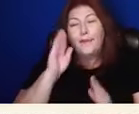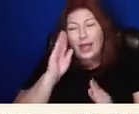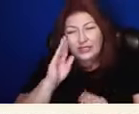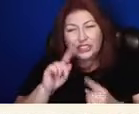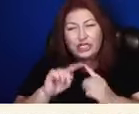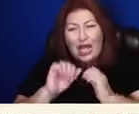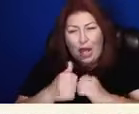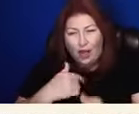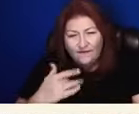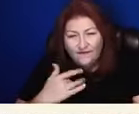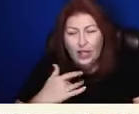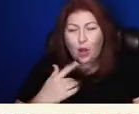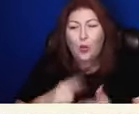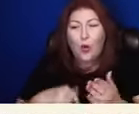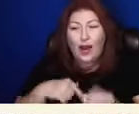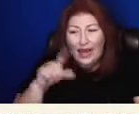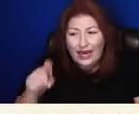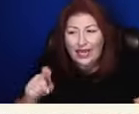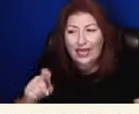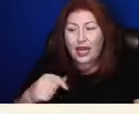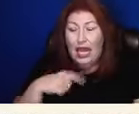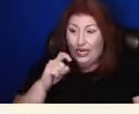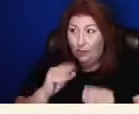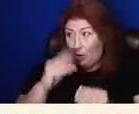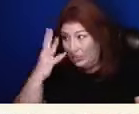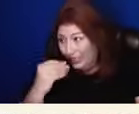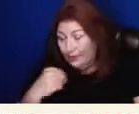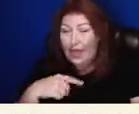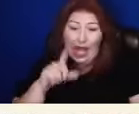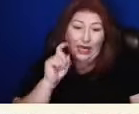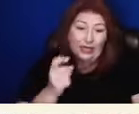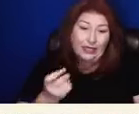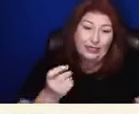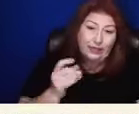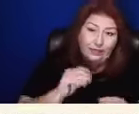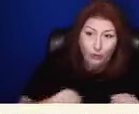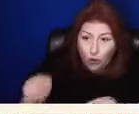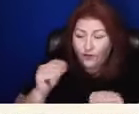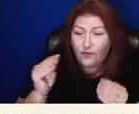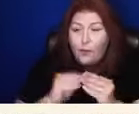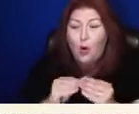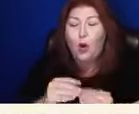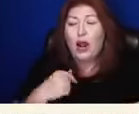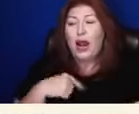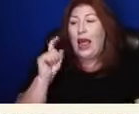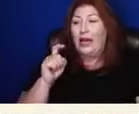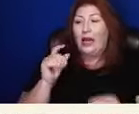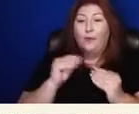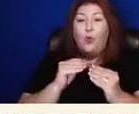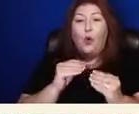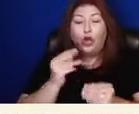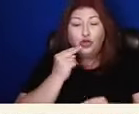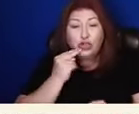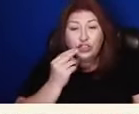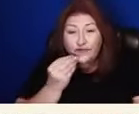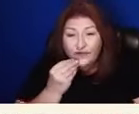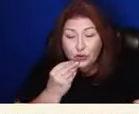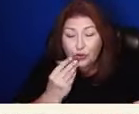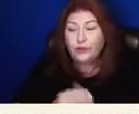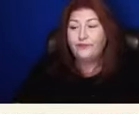feeling, what I'm needing. Do I need more sleep? Do I need to get up and move more? Do I need more nutritious food, right?